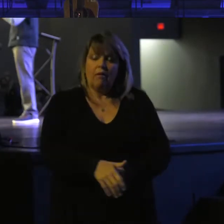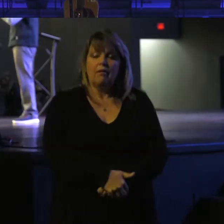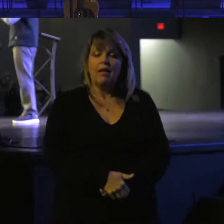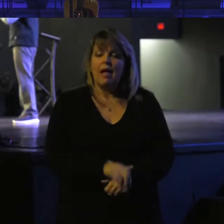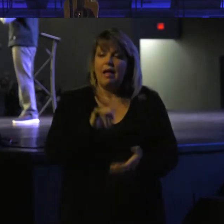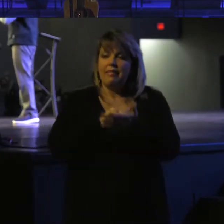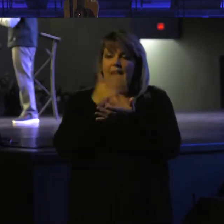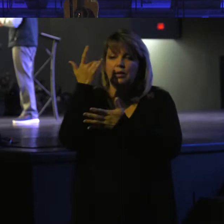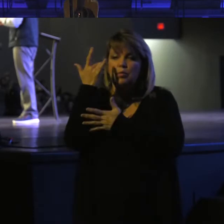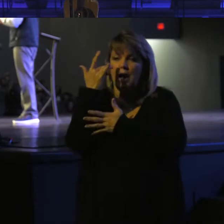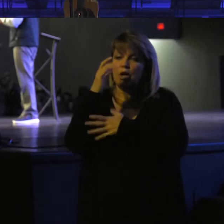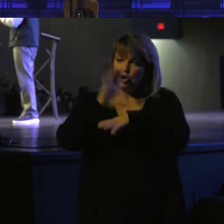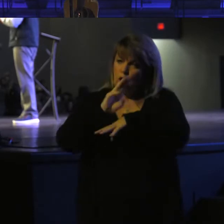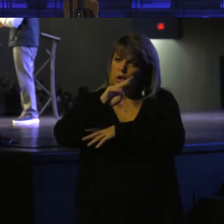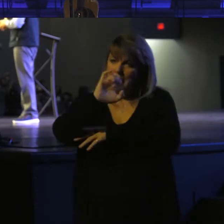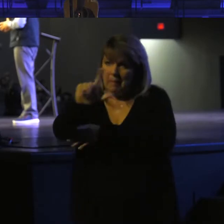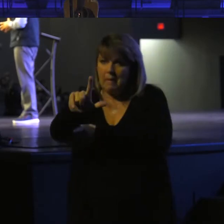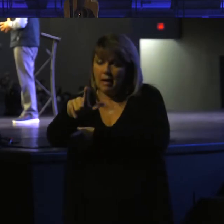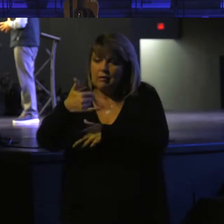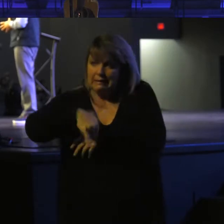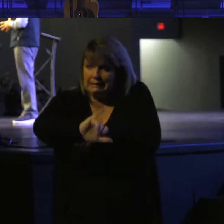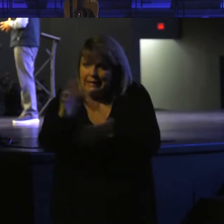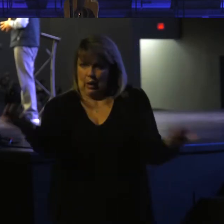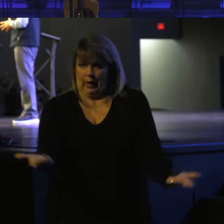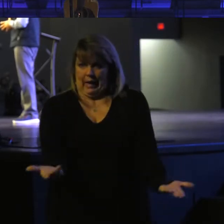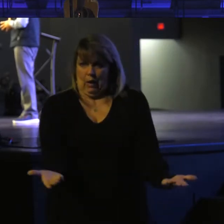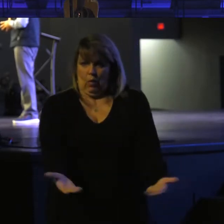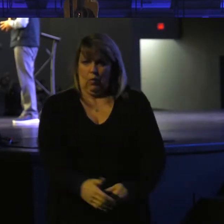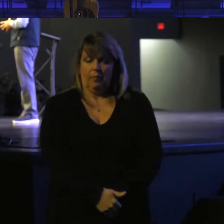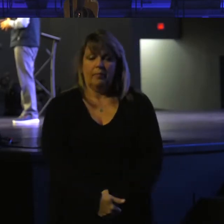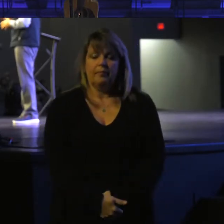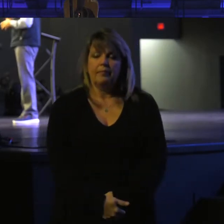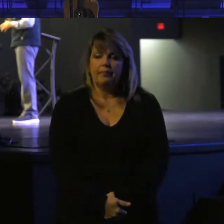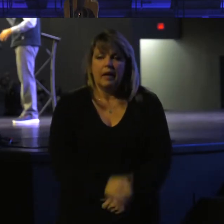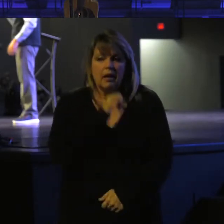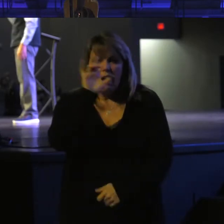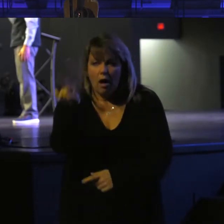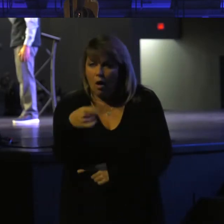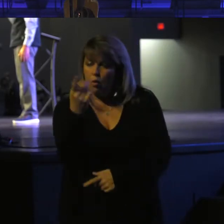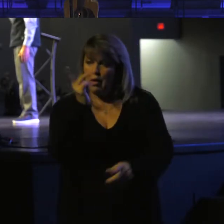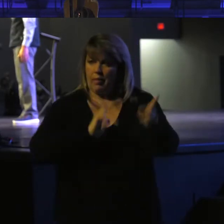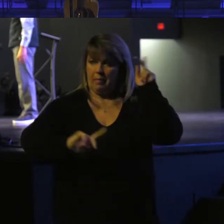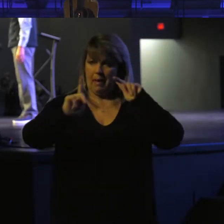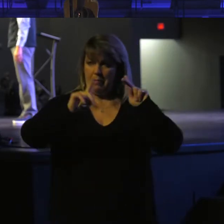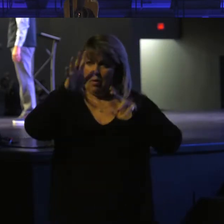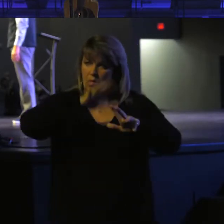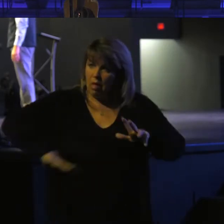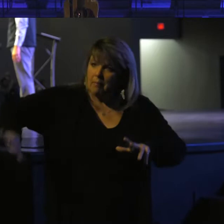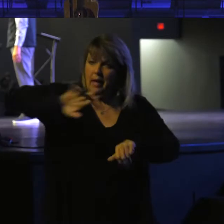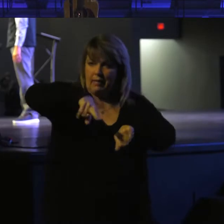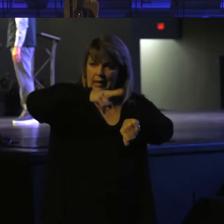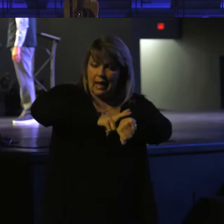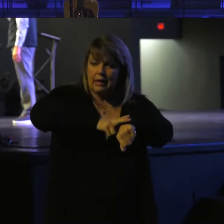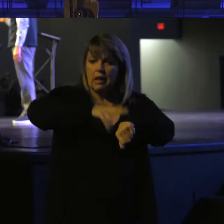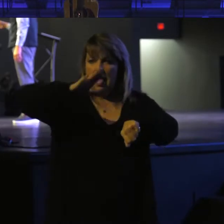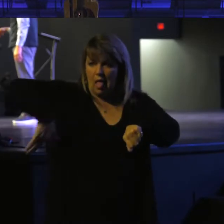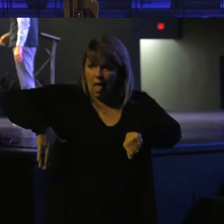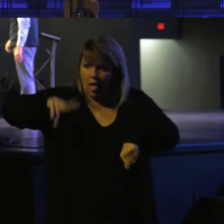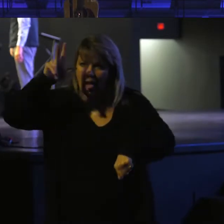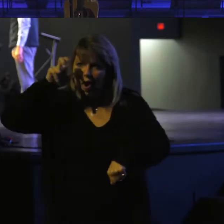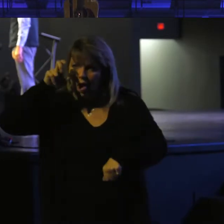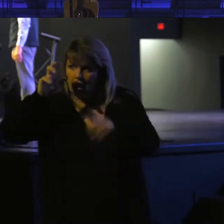That's why church at the meal is still here. Not only are there people among the nations who have yet to